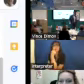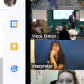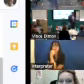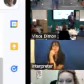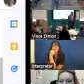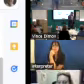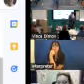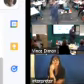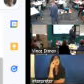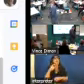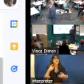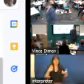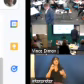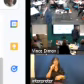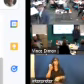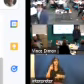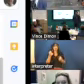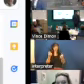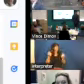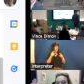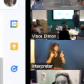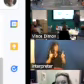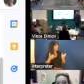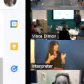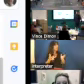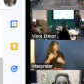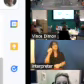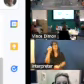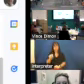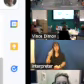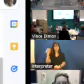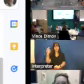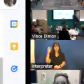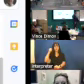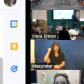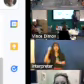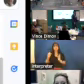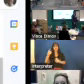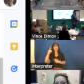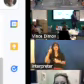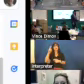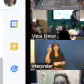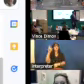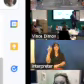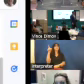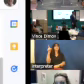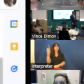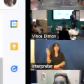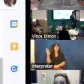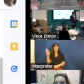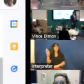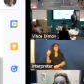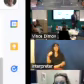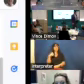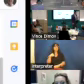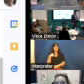Sorry, that's better. I could do it in sign. Southern Utah audiologist for Utah Schools for the Deaf and Blind. I